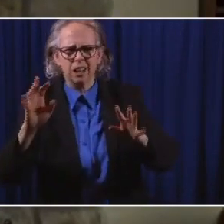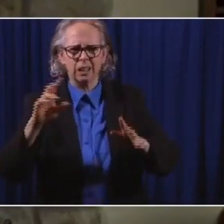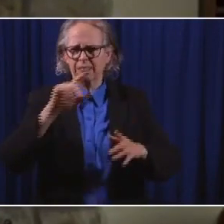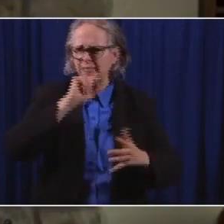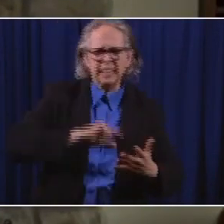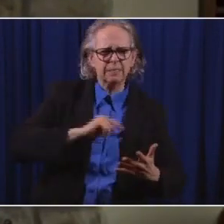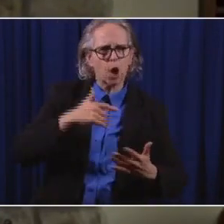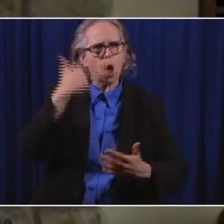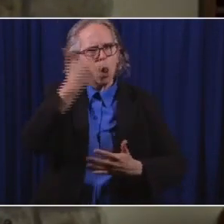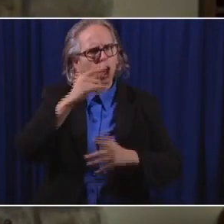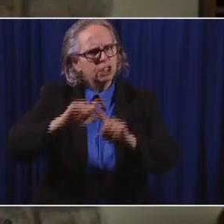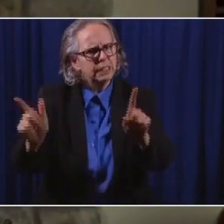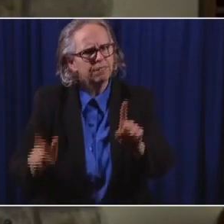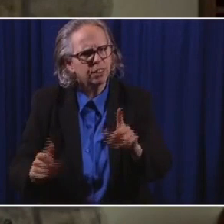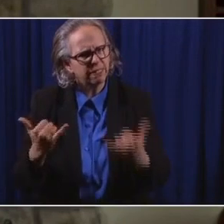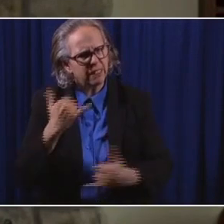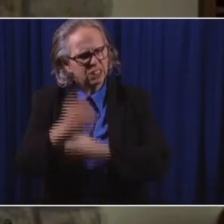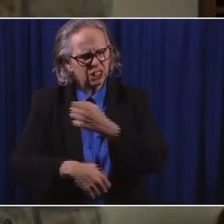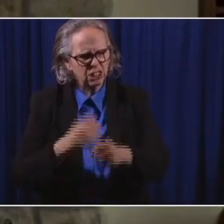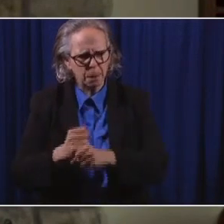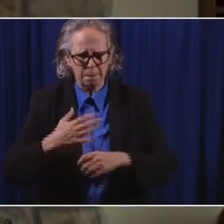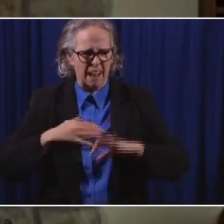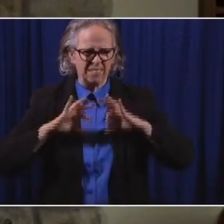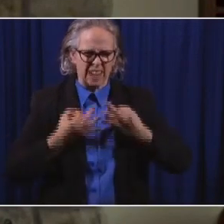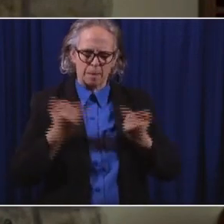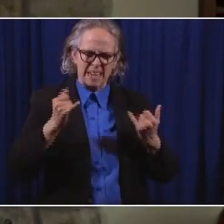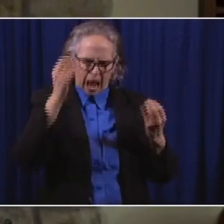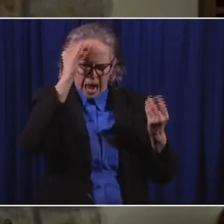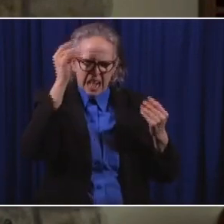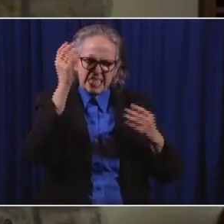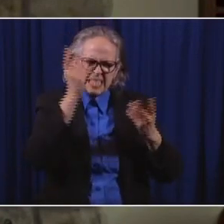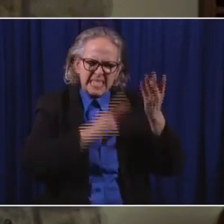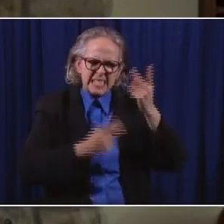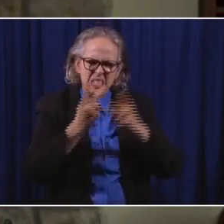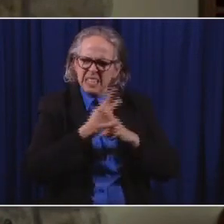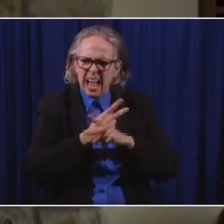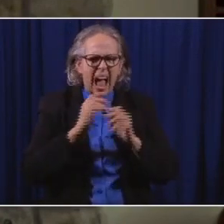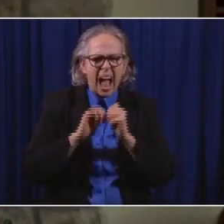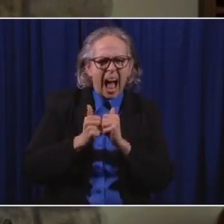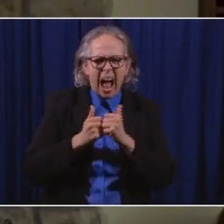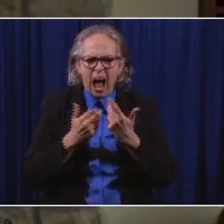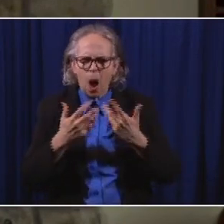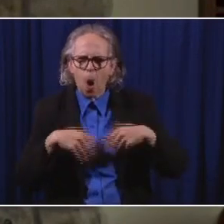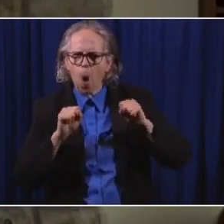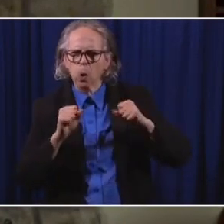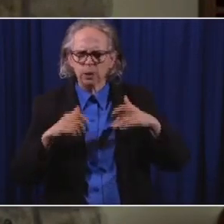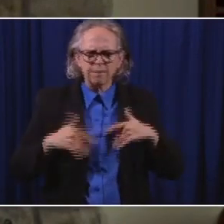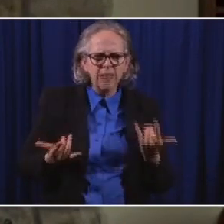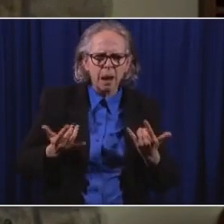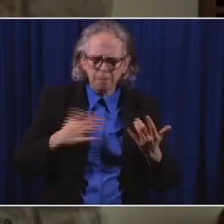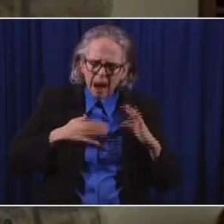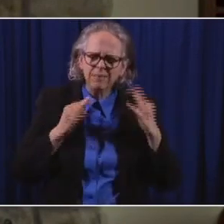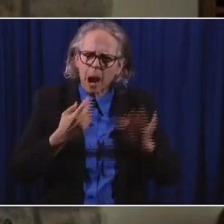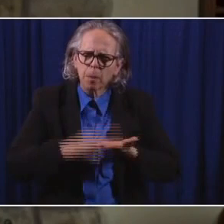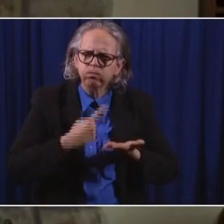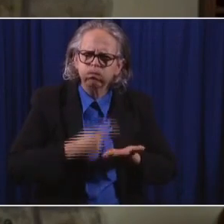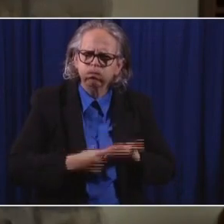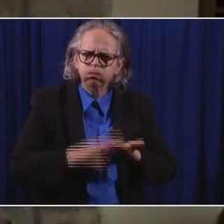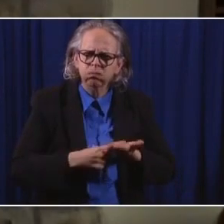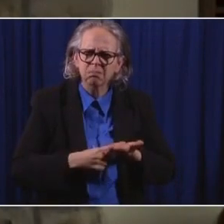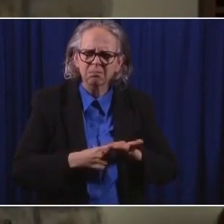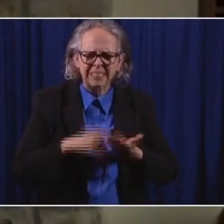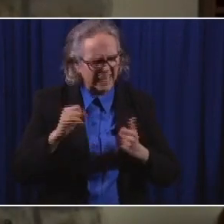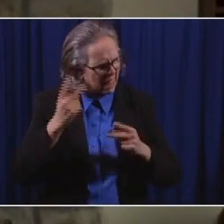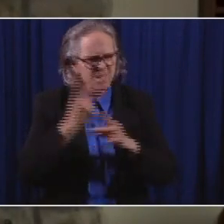Ohioans, you know, are resourceful. We'll figure out how to do these things, but it's